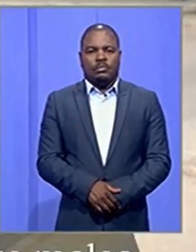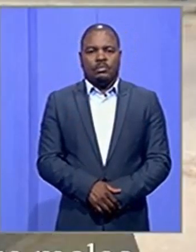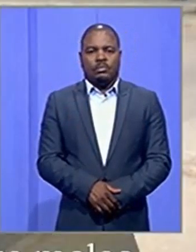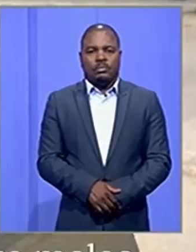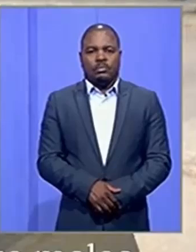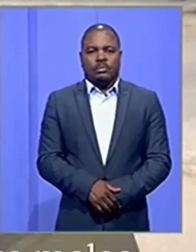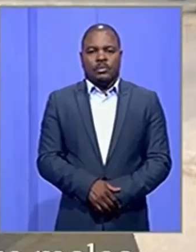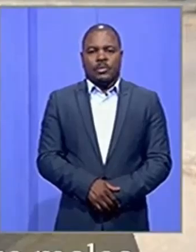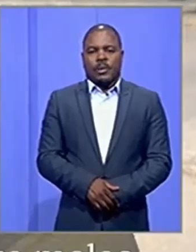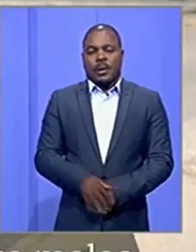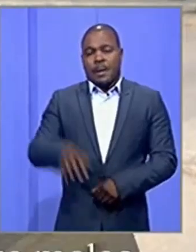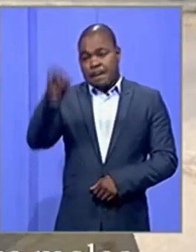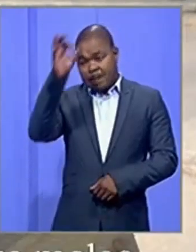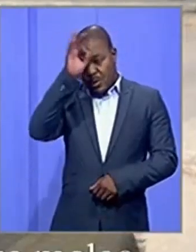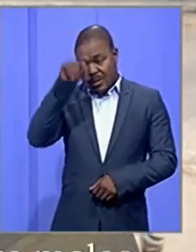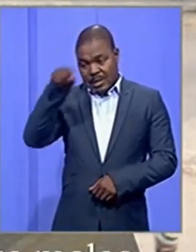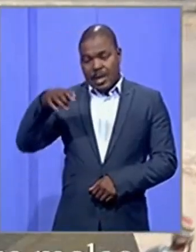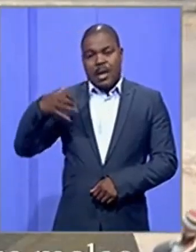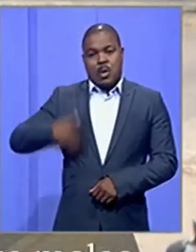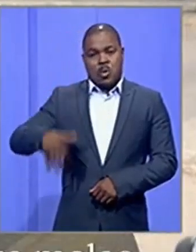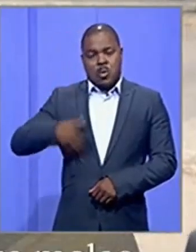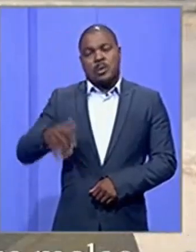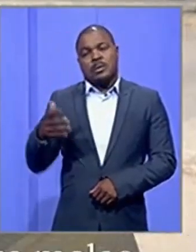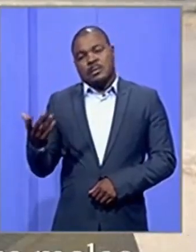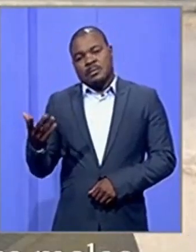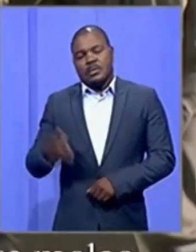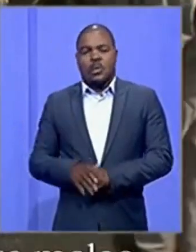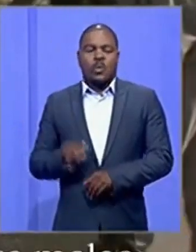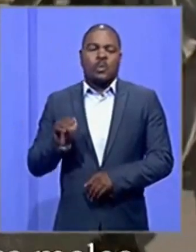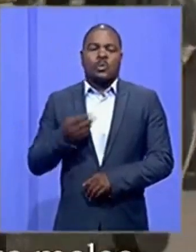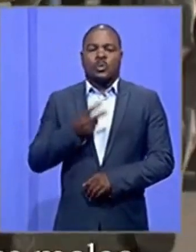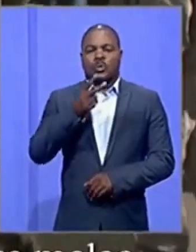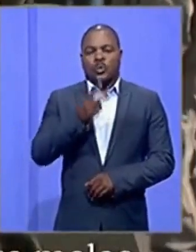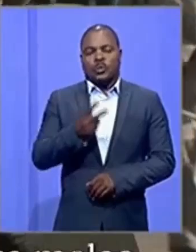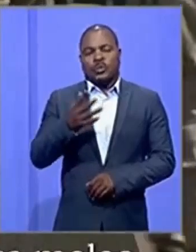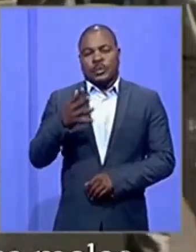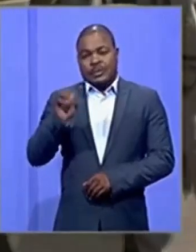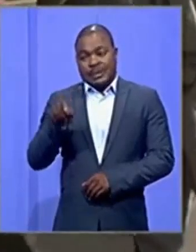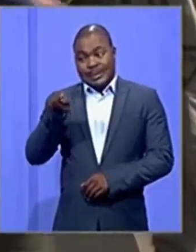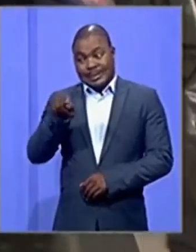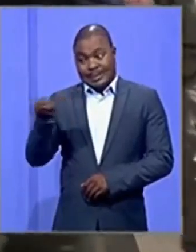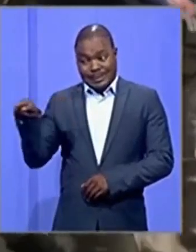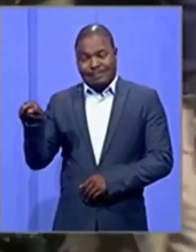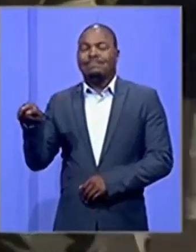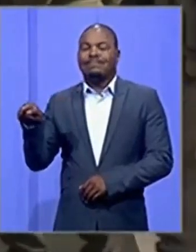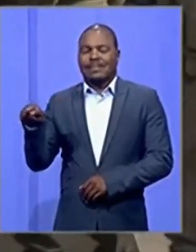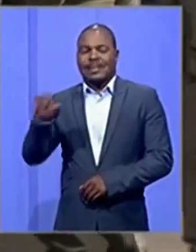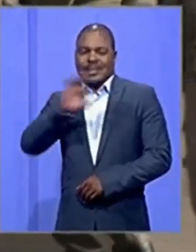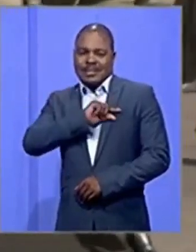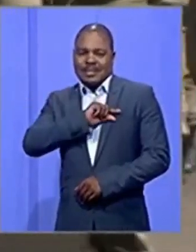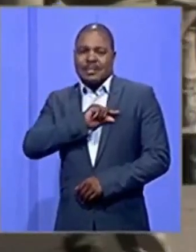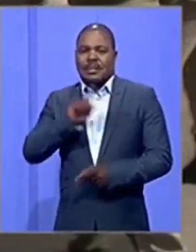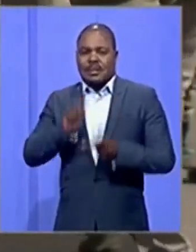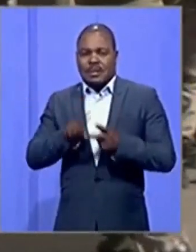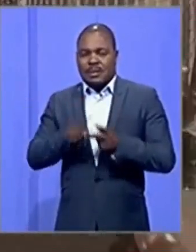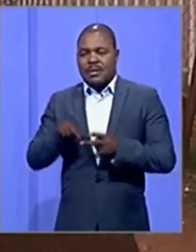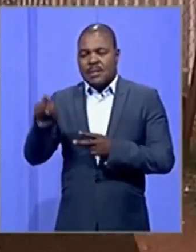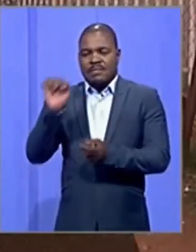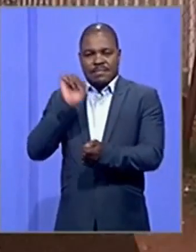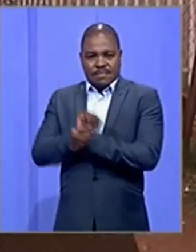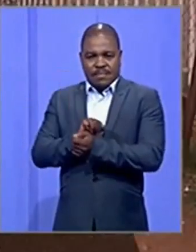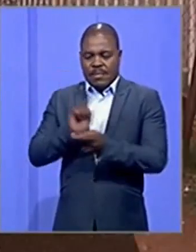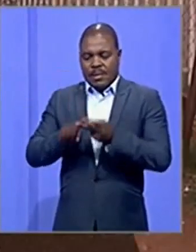ke batlhankela ba mapodisa e Guruleni ba feta 250 ba ba boneng molato le go atlholelwa go nna kwa kgolegelong